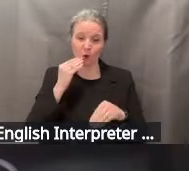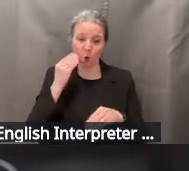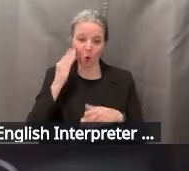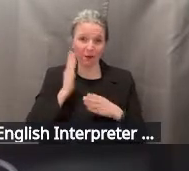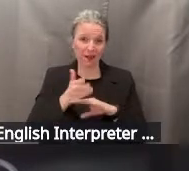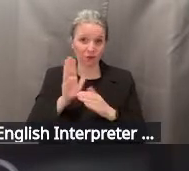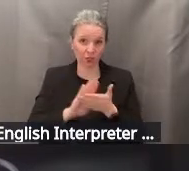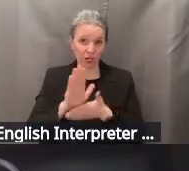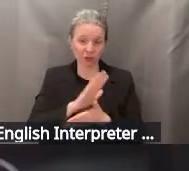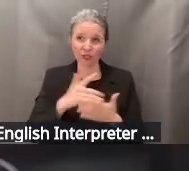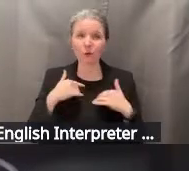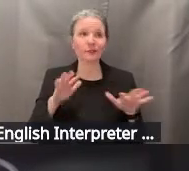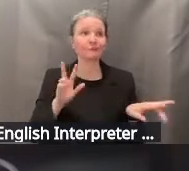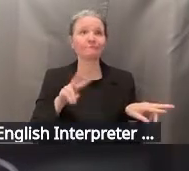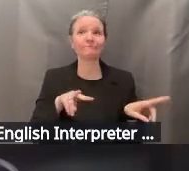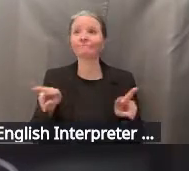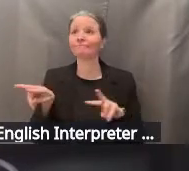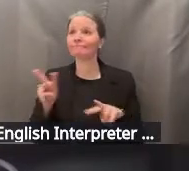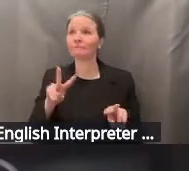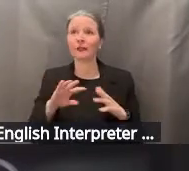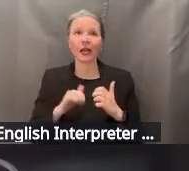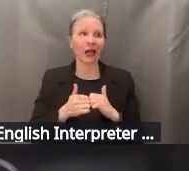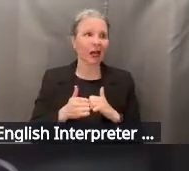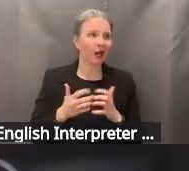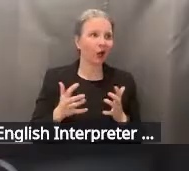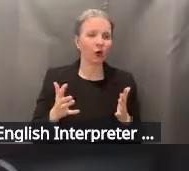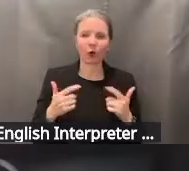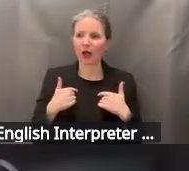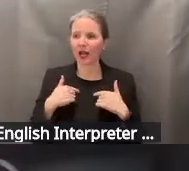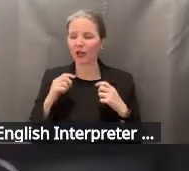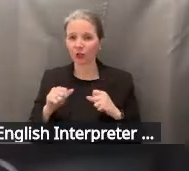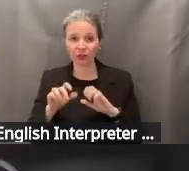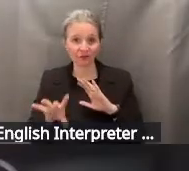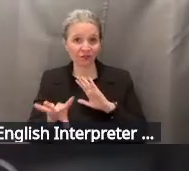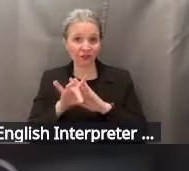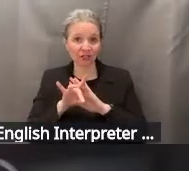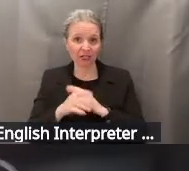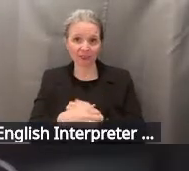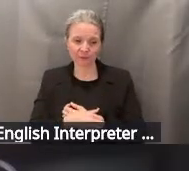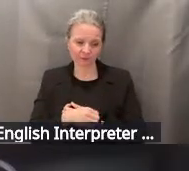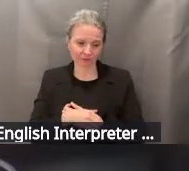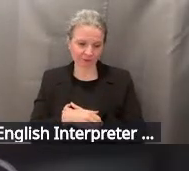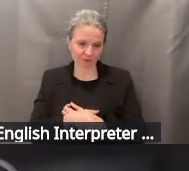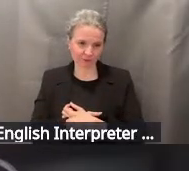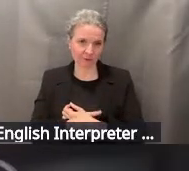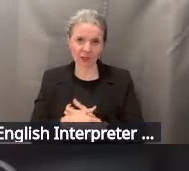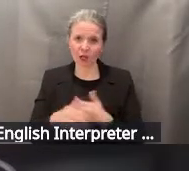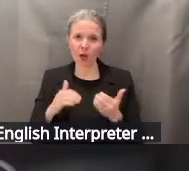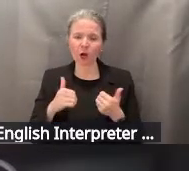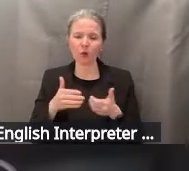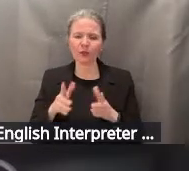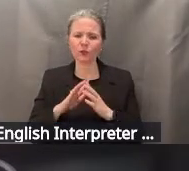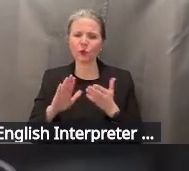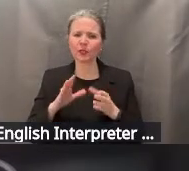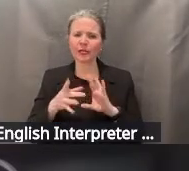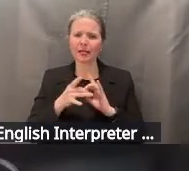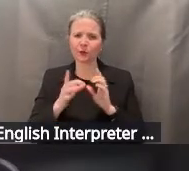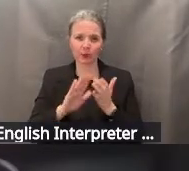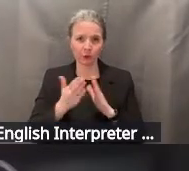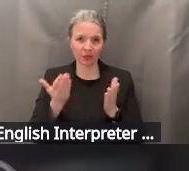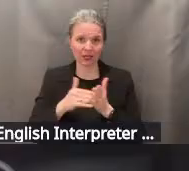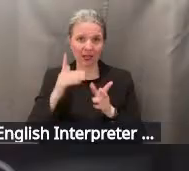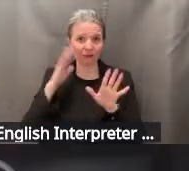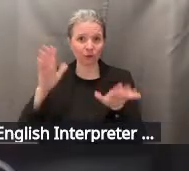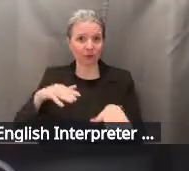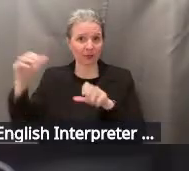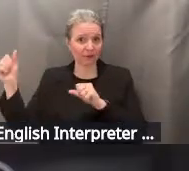I was just looking for a way to find you know, a way to connect with my community again after being gone